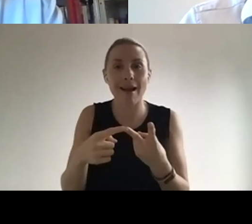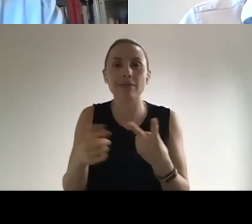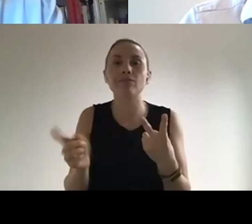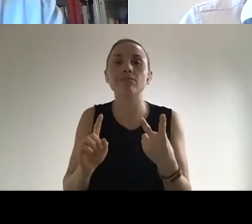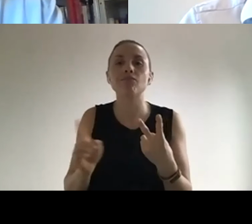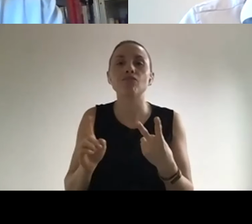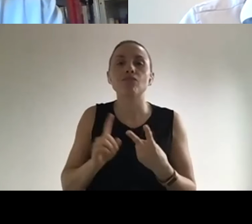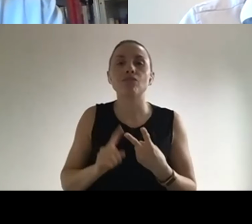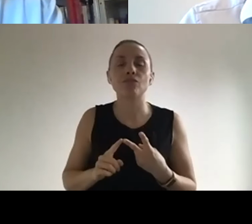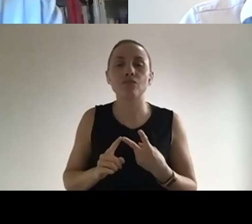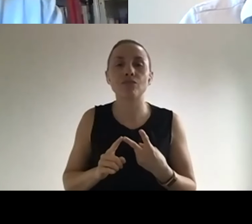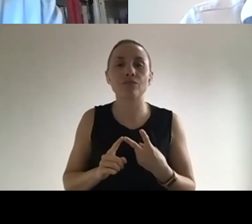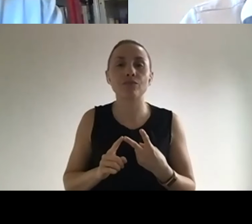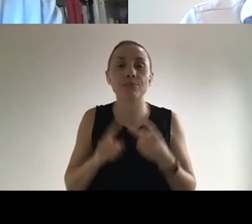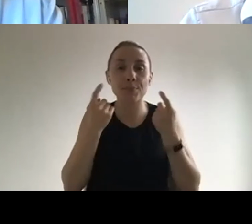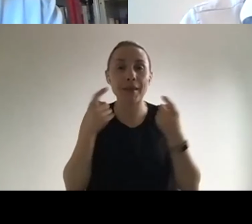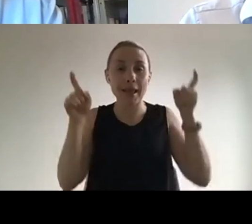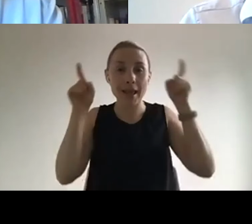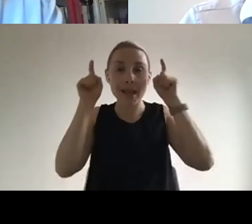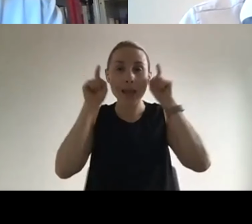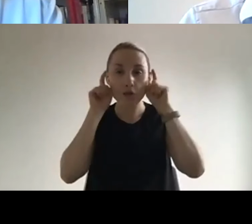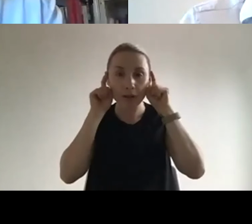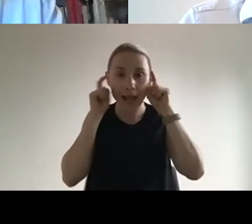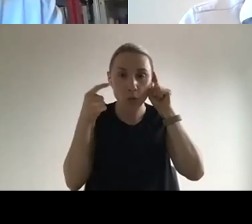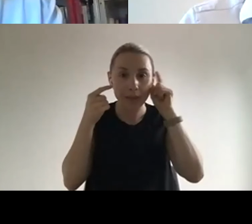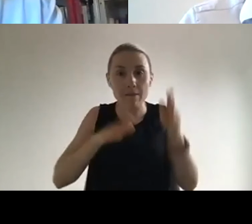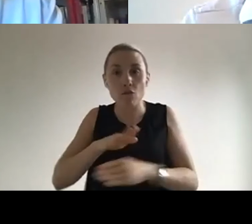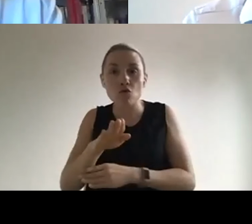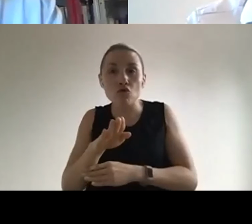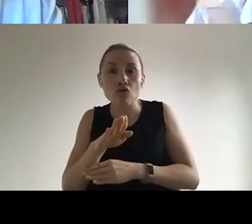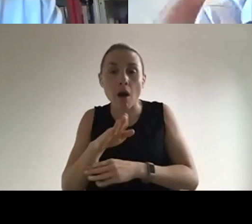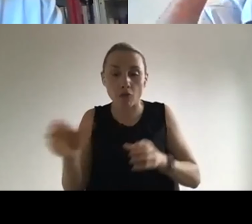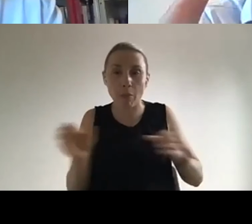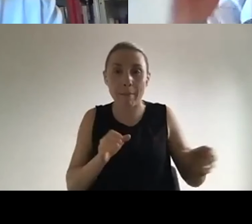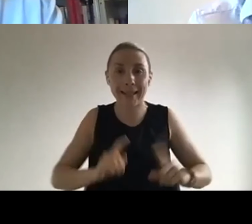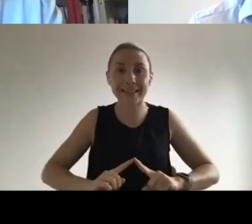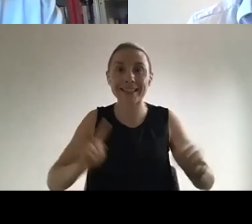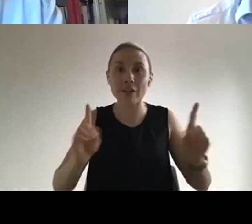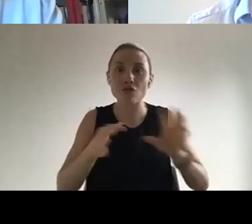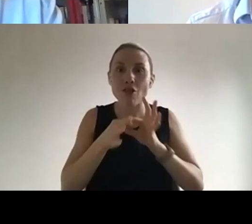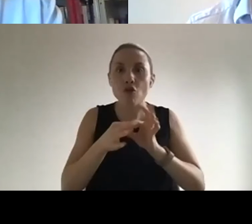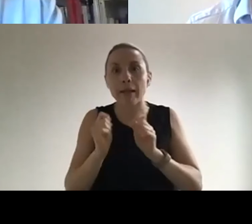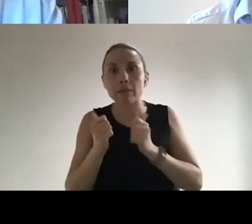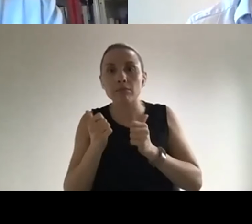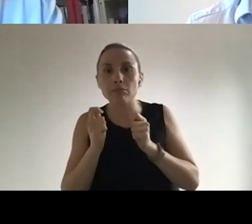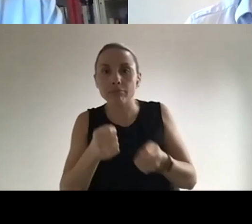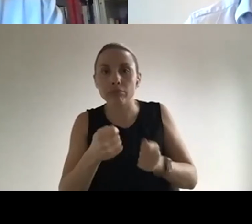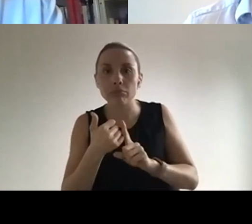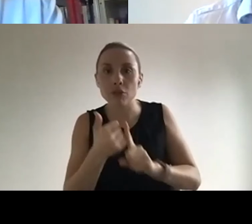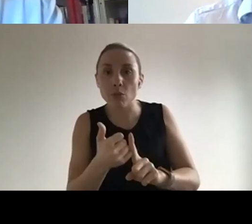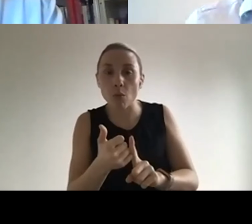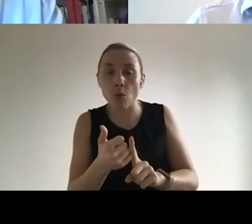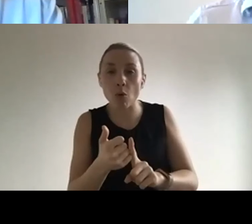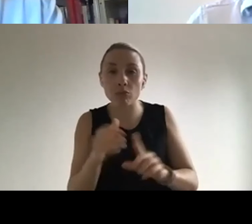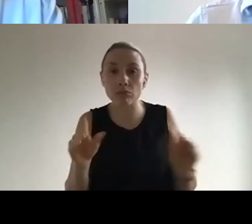do you think hearing aids over time will be replaced by new therapies? So I guess, Anne, it'd be interesting to understand your sort